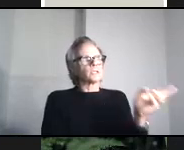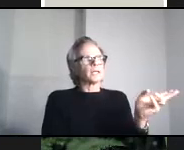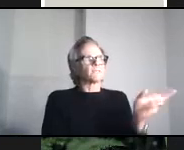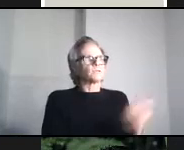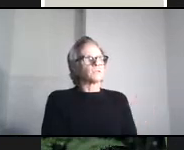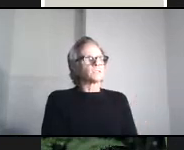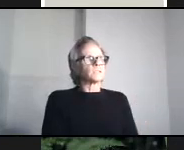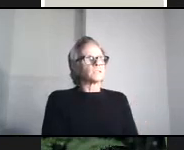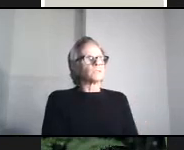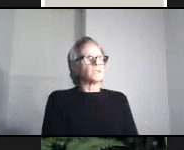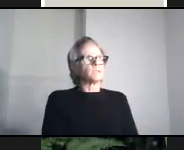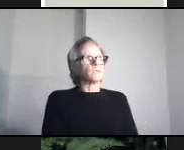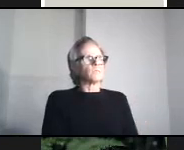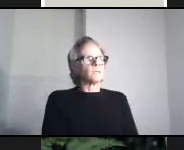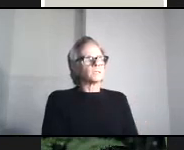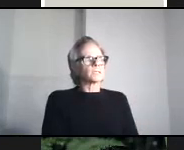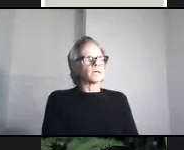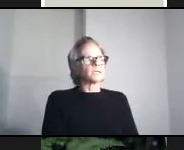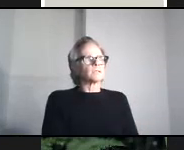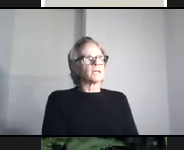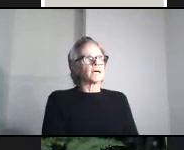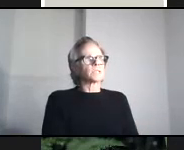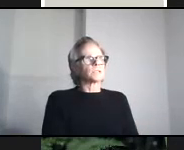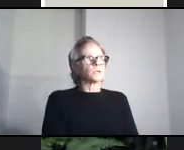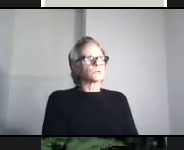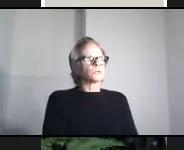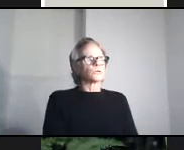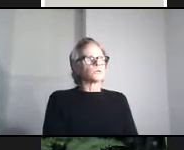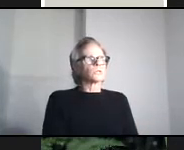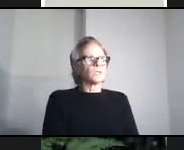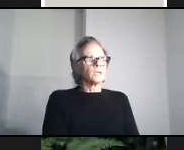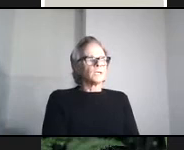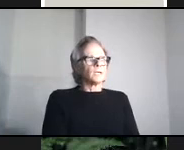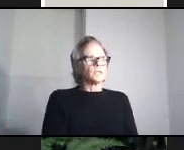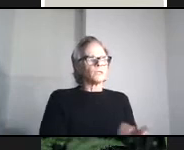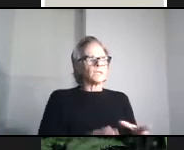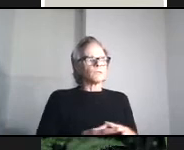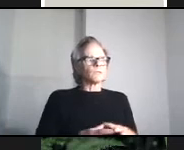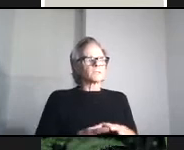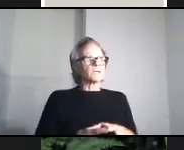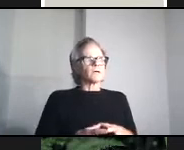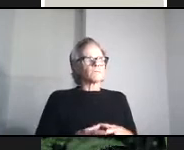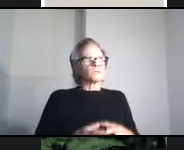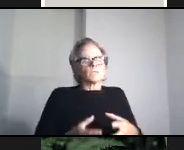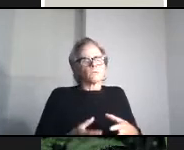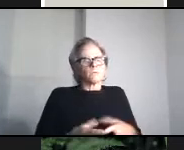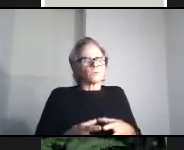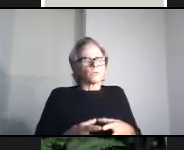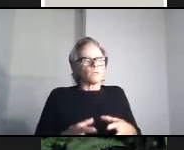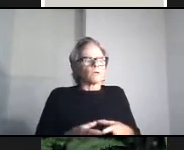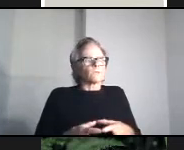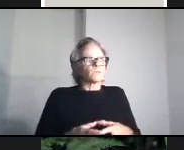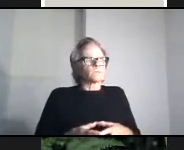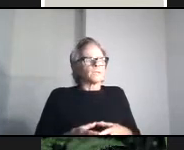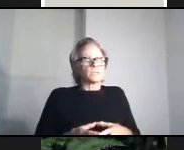then to the left, you can see the reading room inside of the glass enclosed doors. And then the reading room itself, which we think will be a